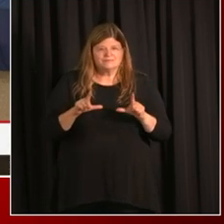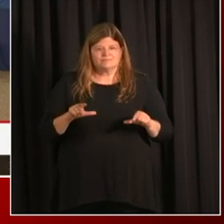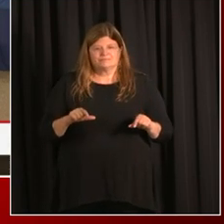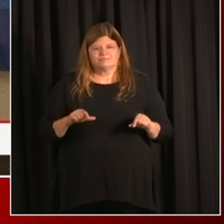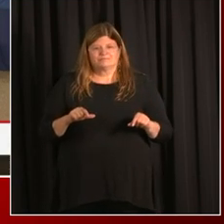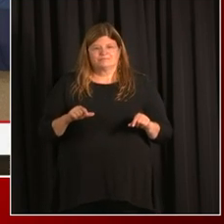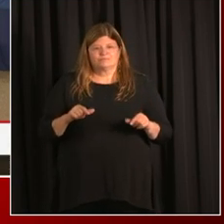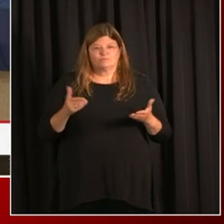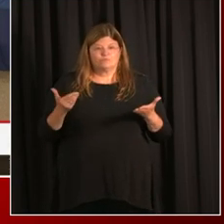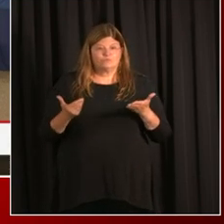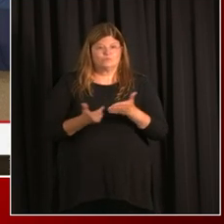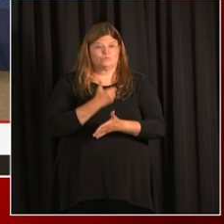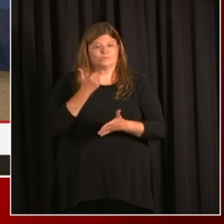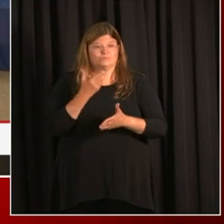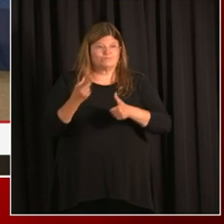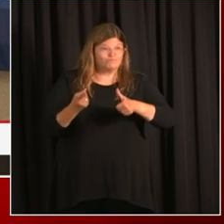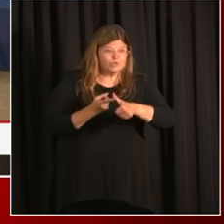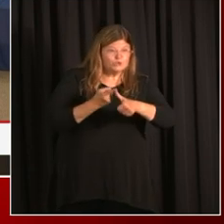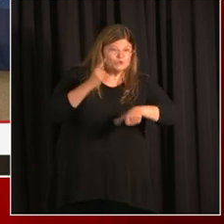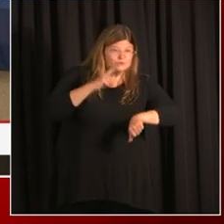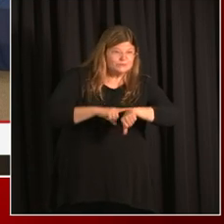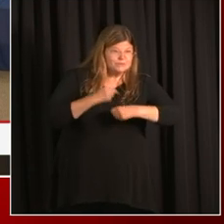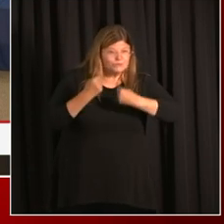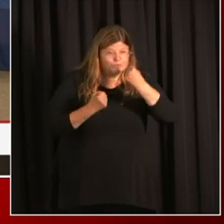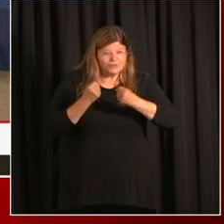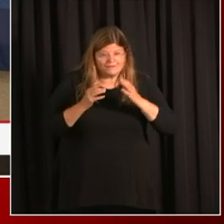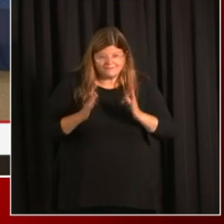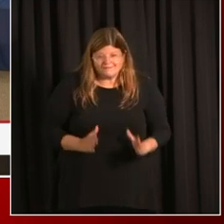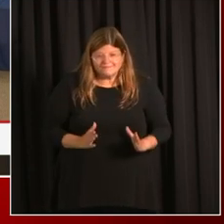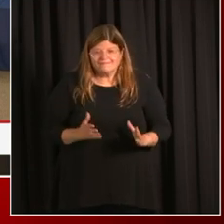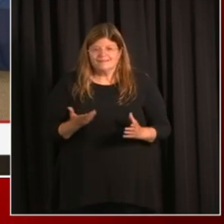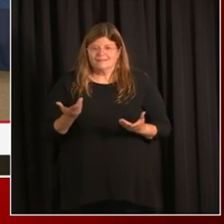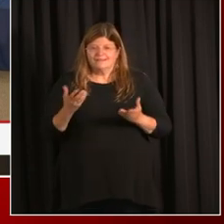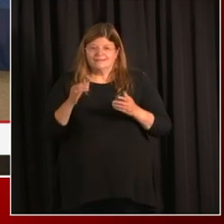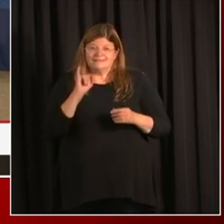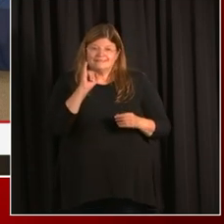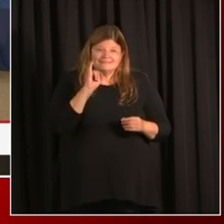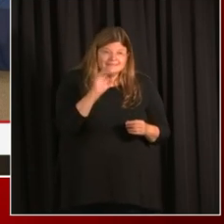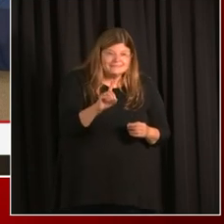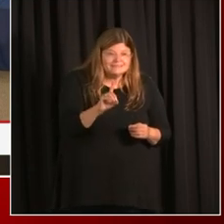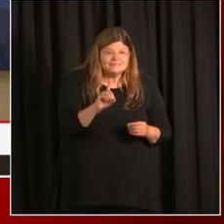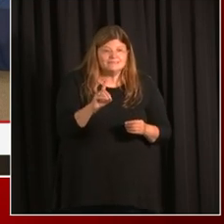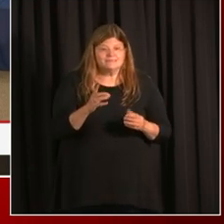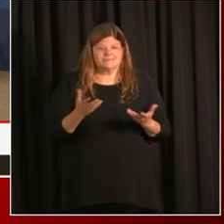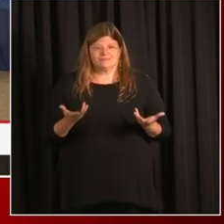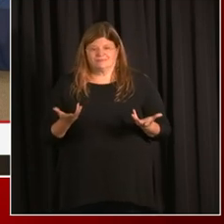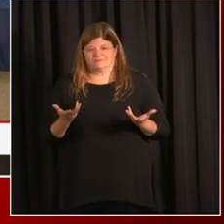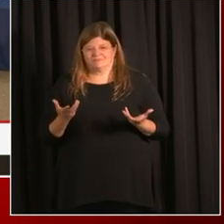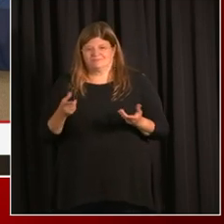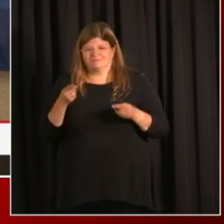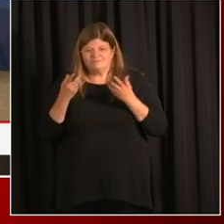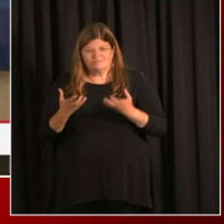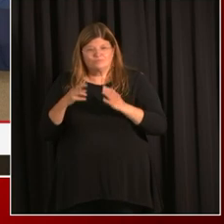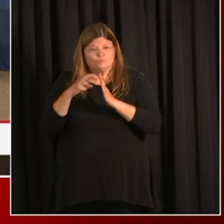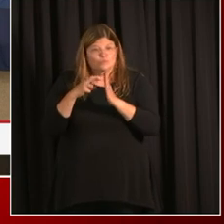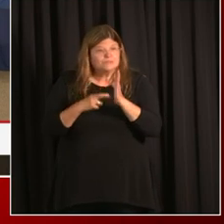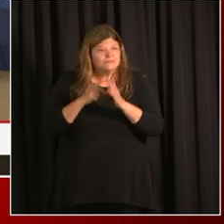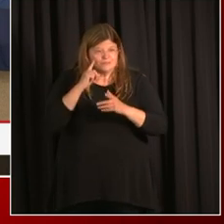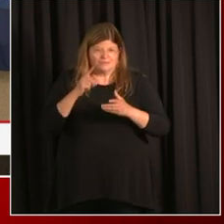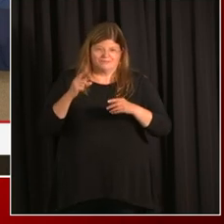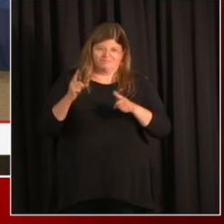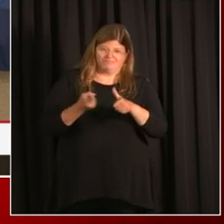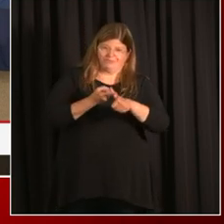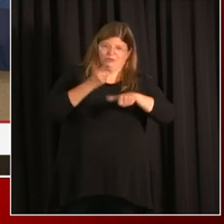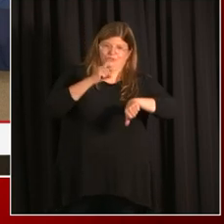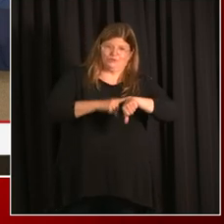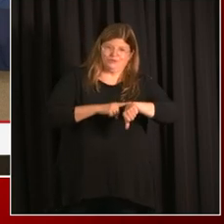first-time licenses, non-driver identification cards, vehicle registrations for both renewals and first-time registrations, inspections,